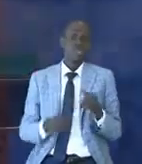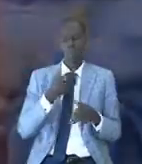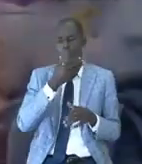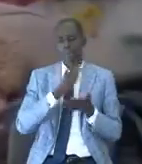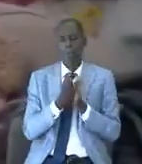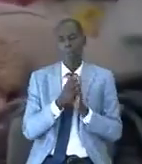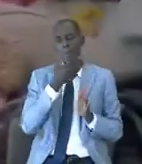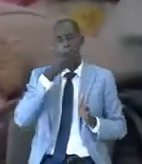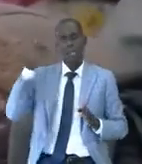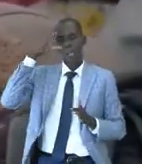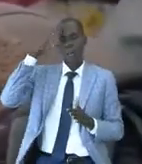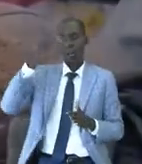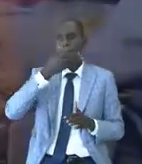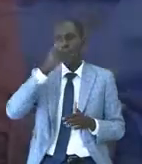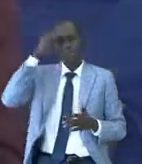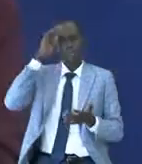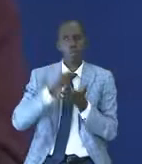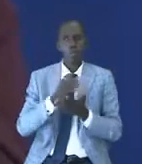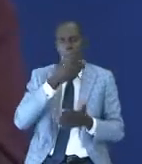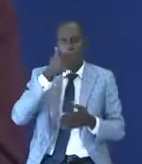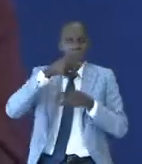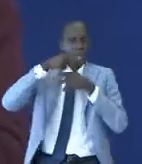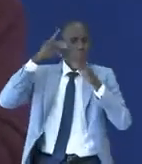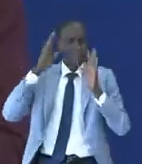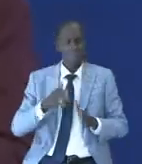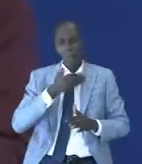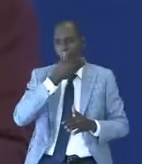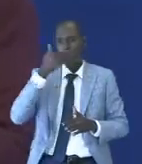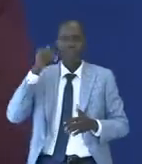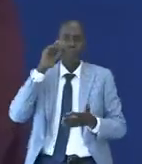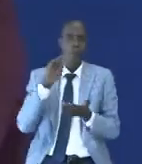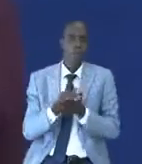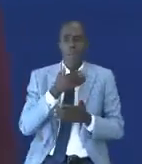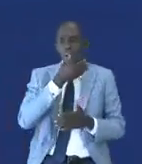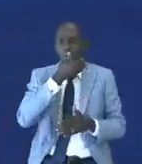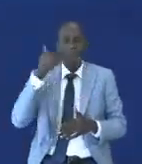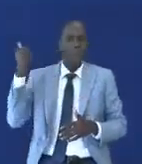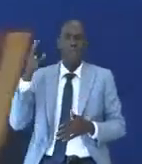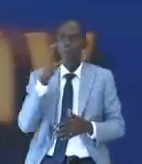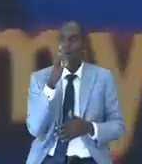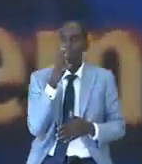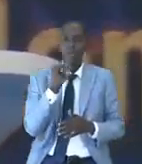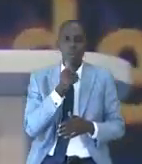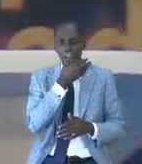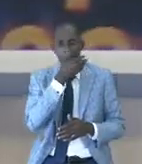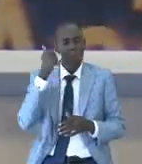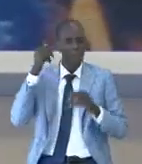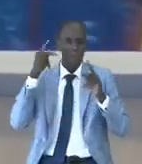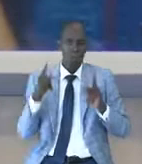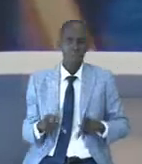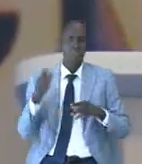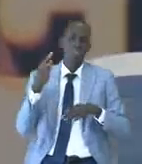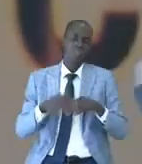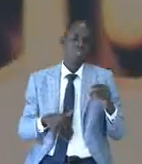husband, a better professional, a better wife, a better mother, a better person,